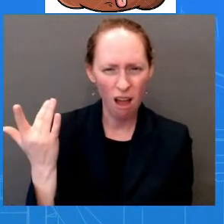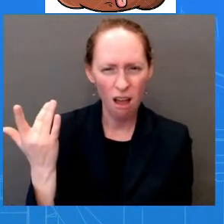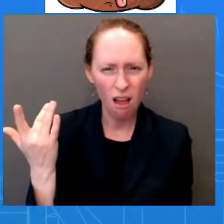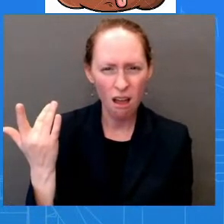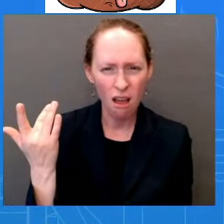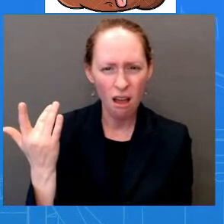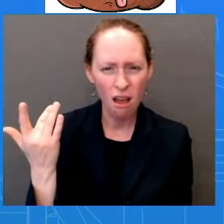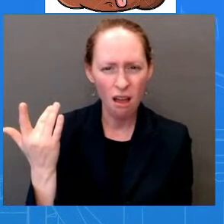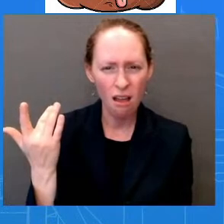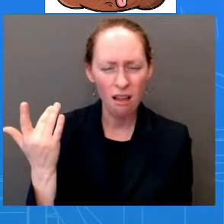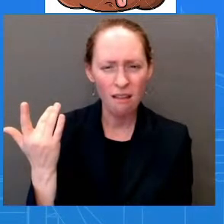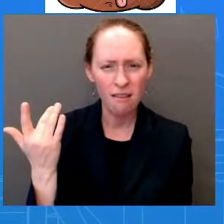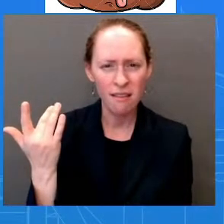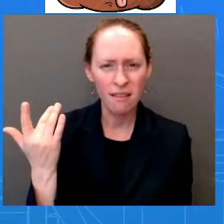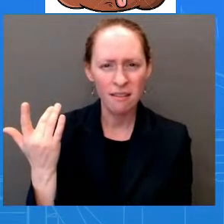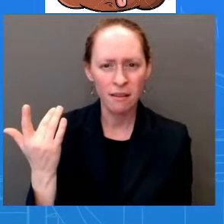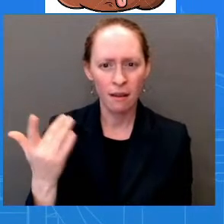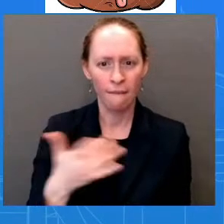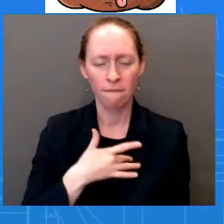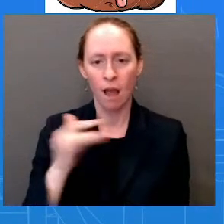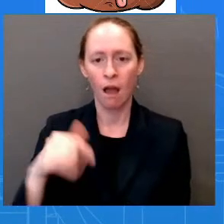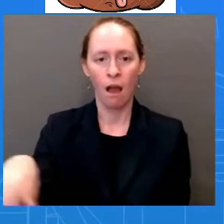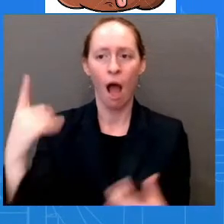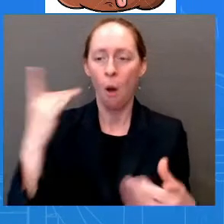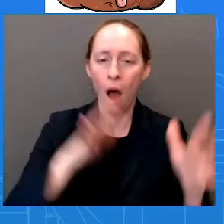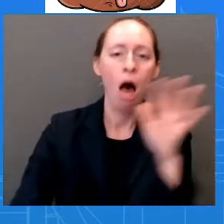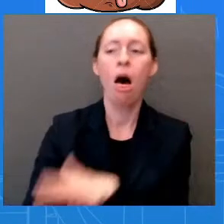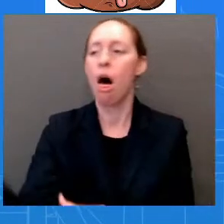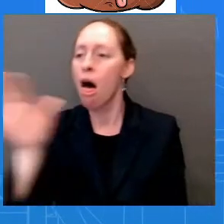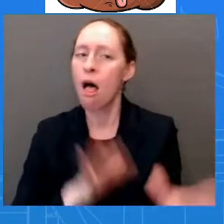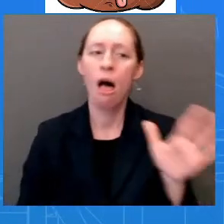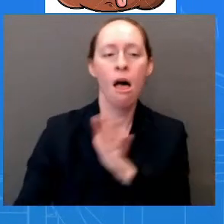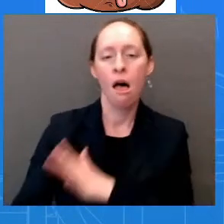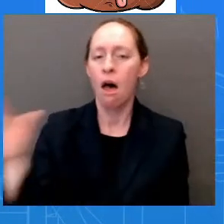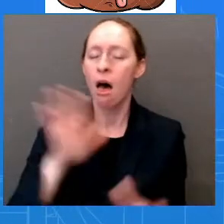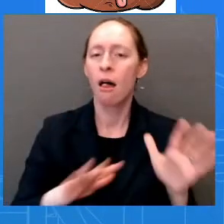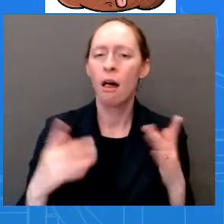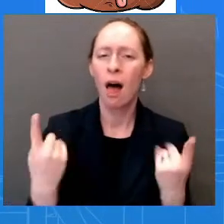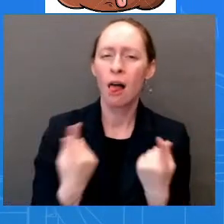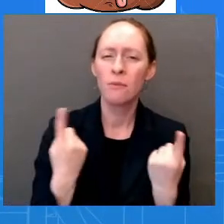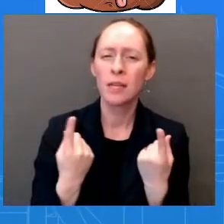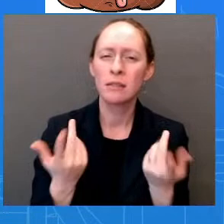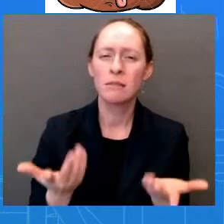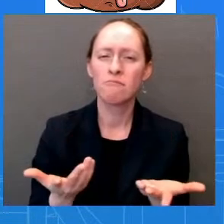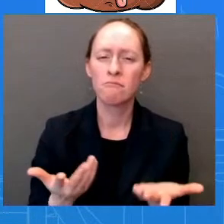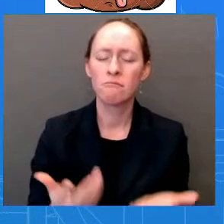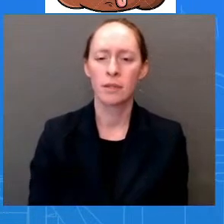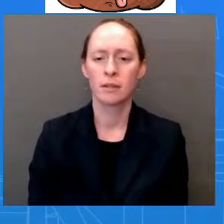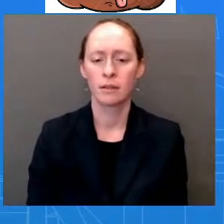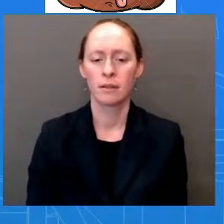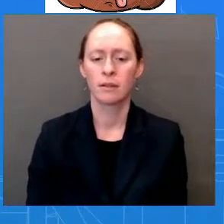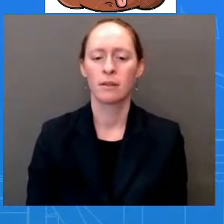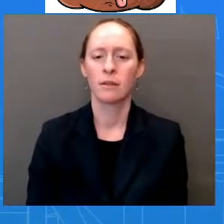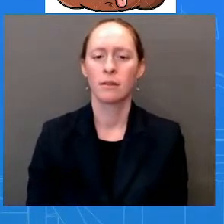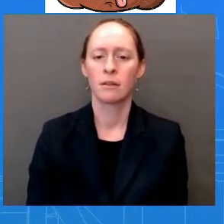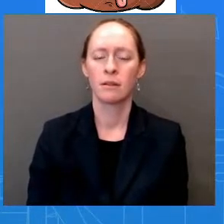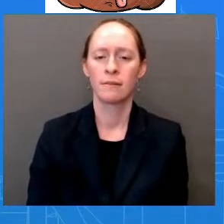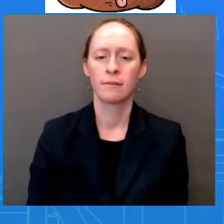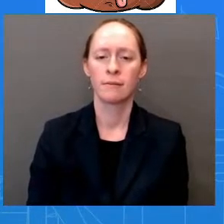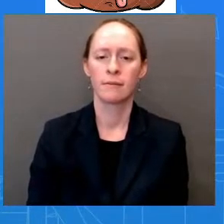do you mean caught flat-footed by it? People in this country are struggling to get basic antibiotics and antivirals.